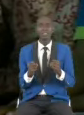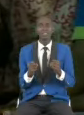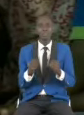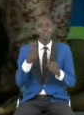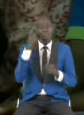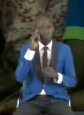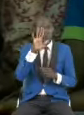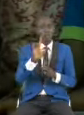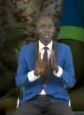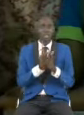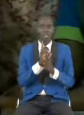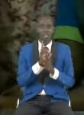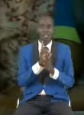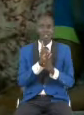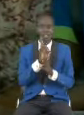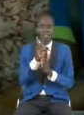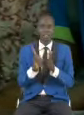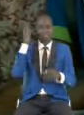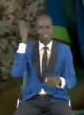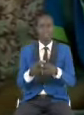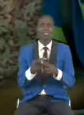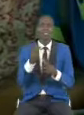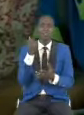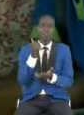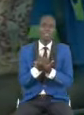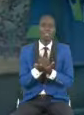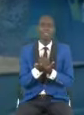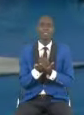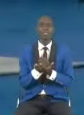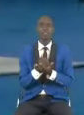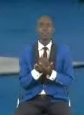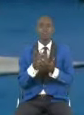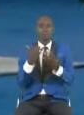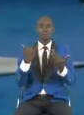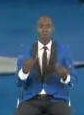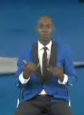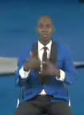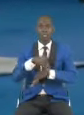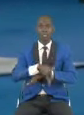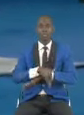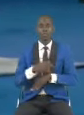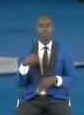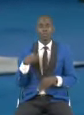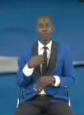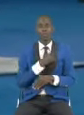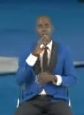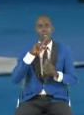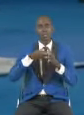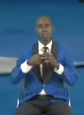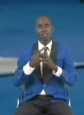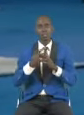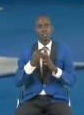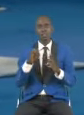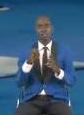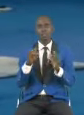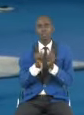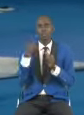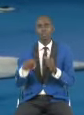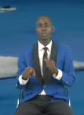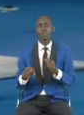hour in Jesus' name. Tonight, we're starting with the message, Christ,